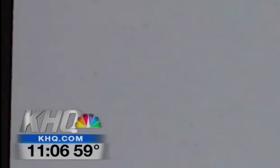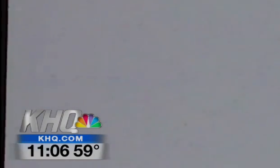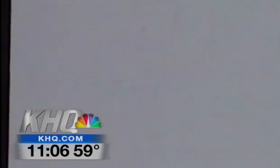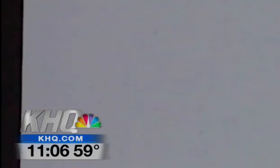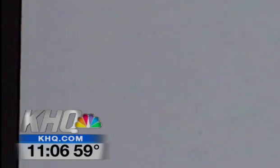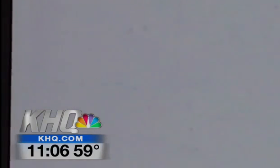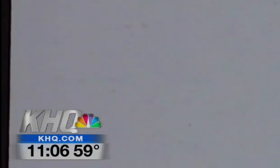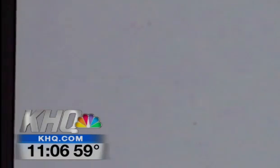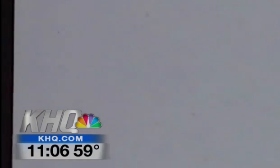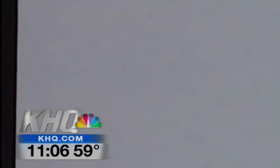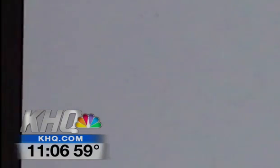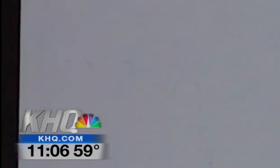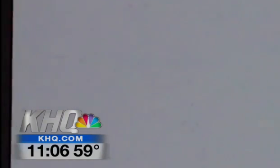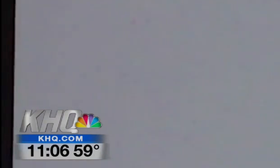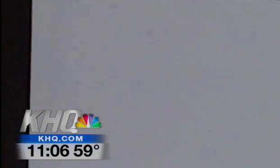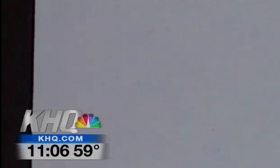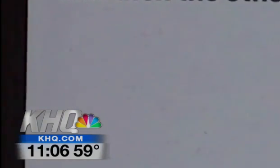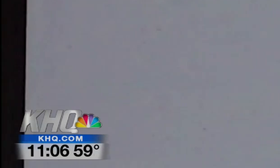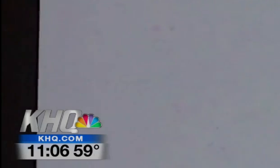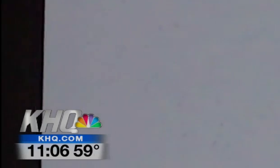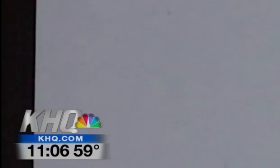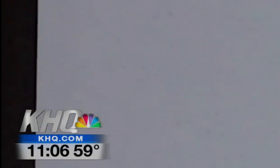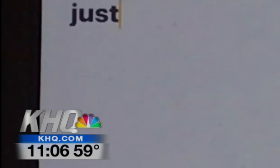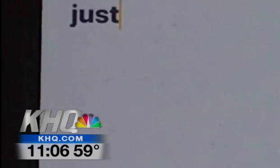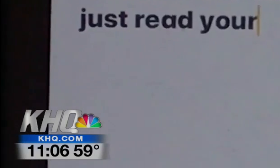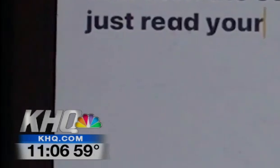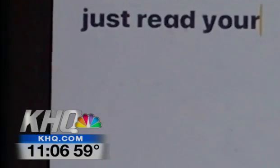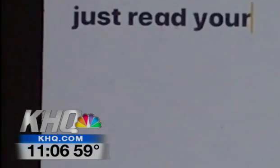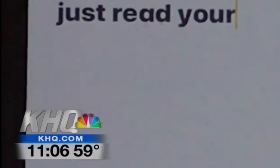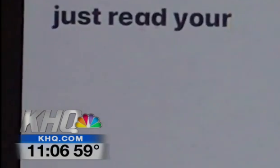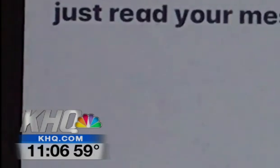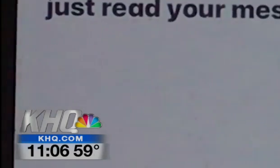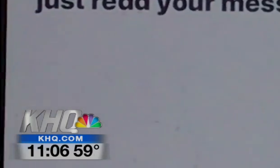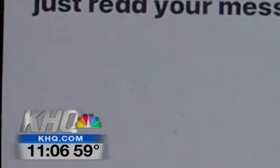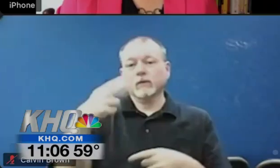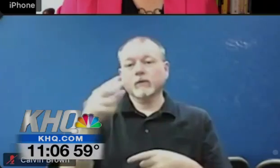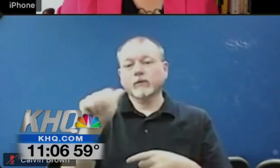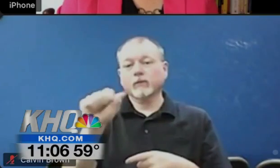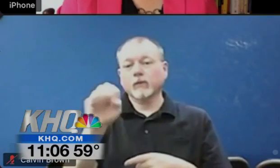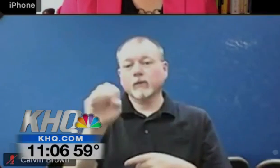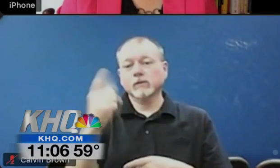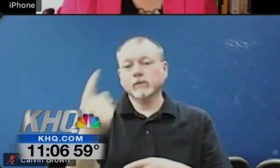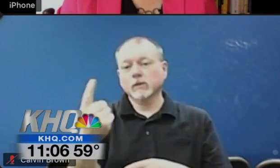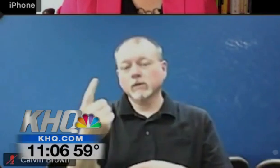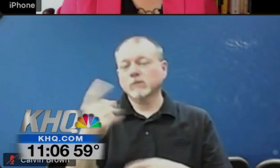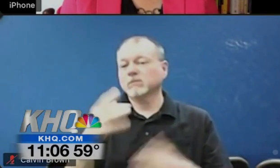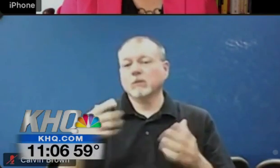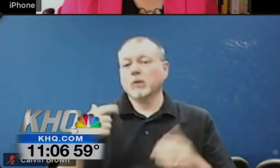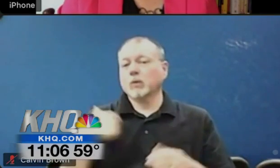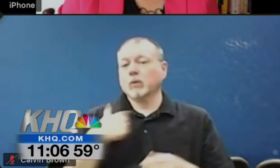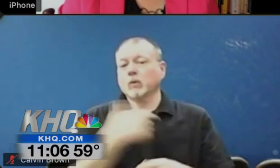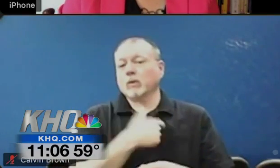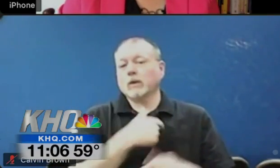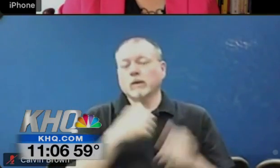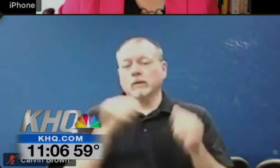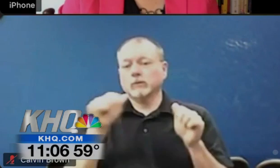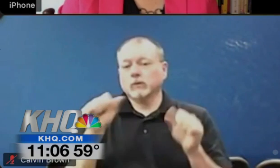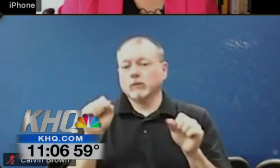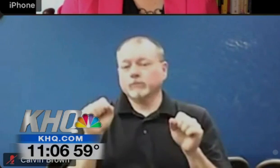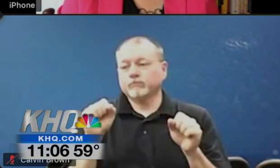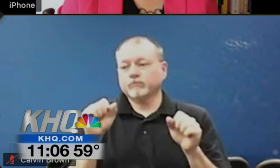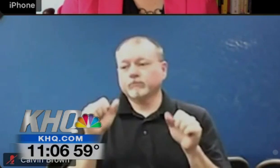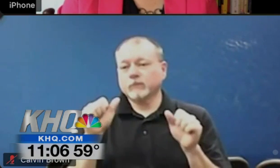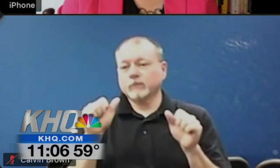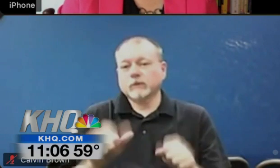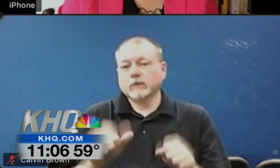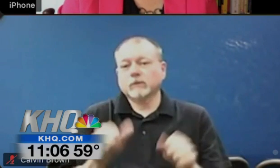transcribe what you're saying, and then the other person can just read your message. Brown also wants people to remember that even when the